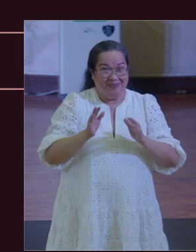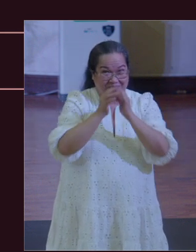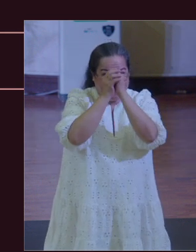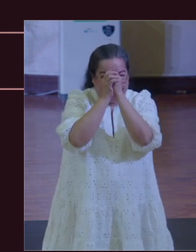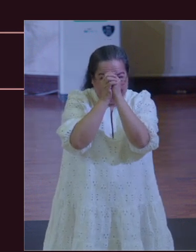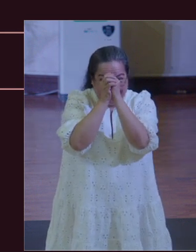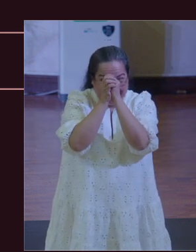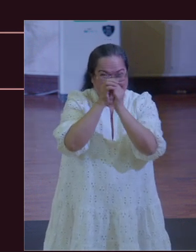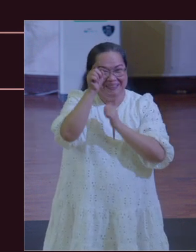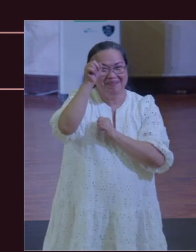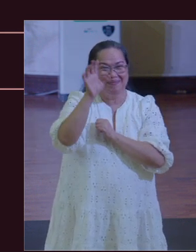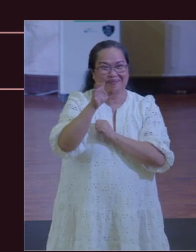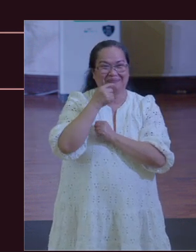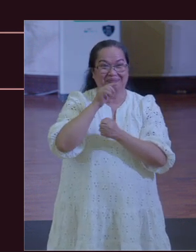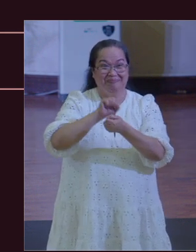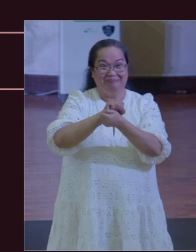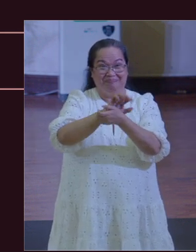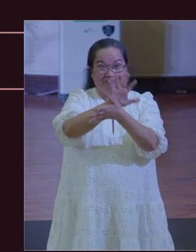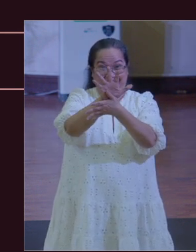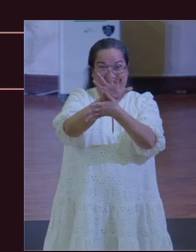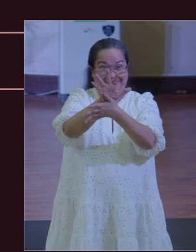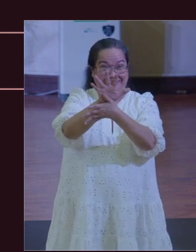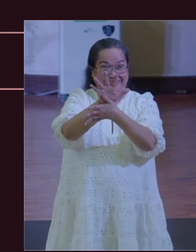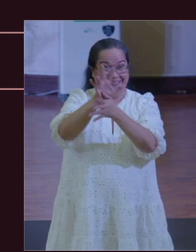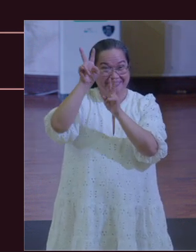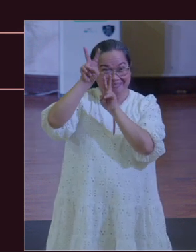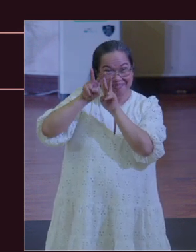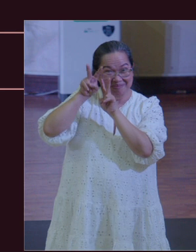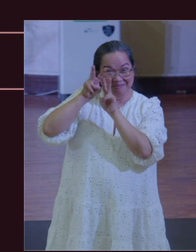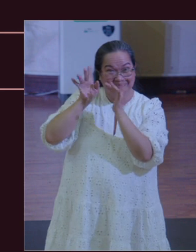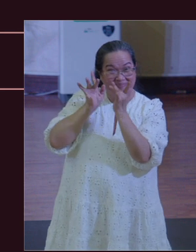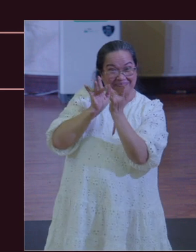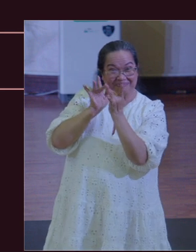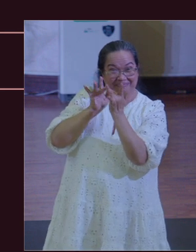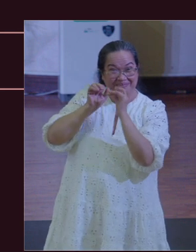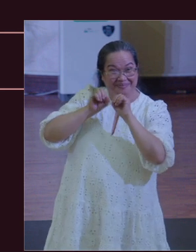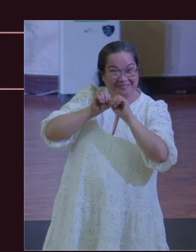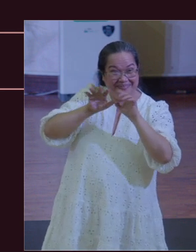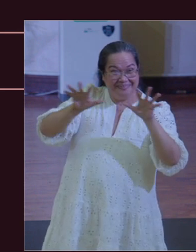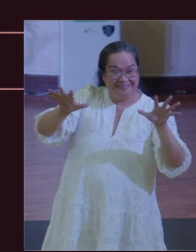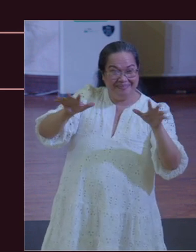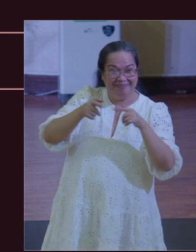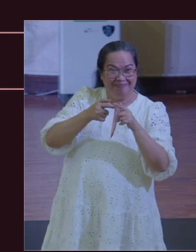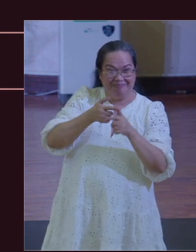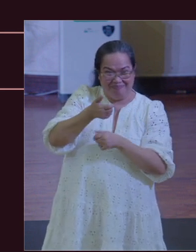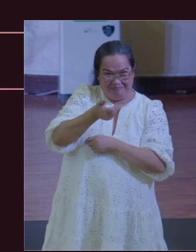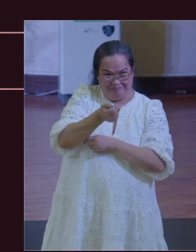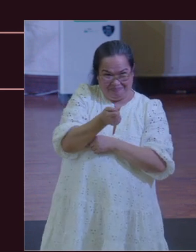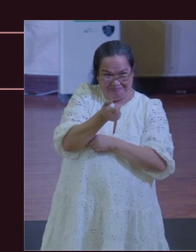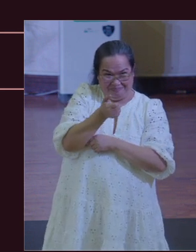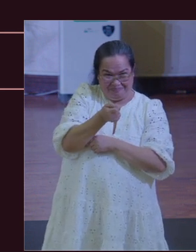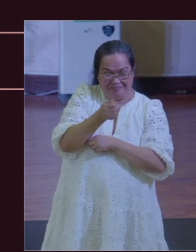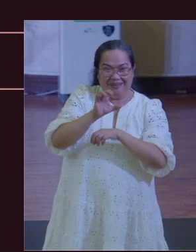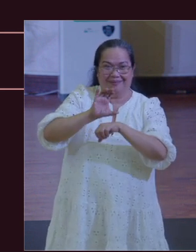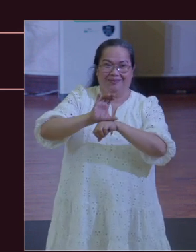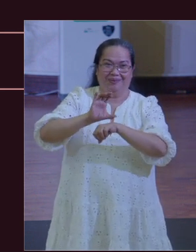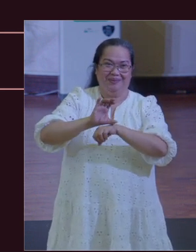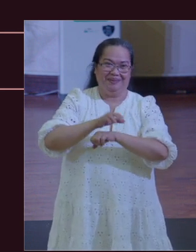Nakalulungkot. It did good, but it also naging remote control ang